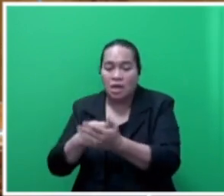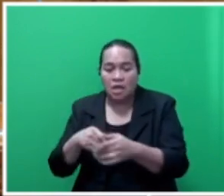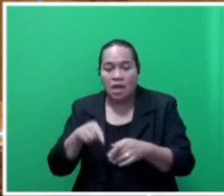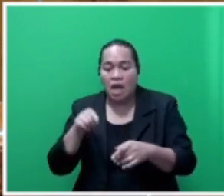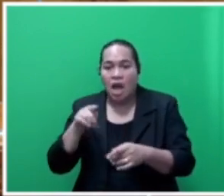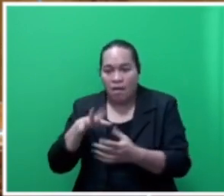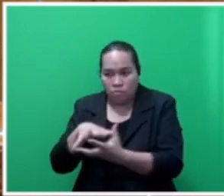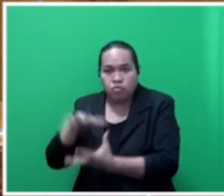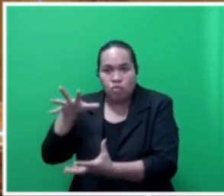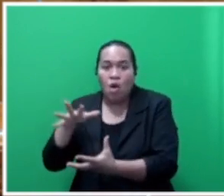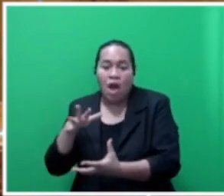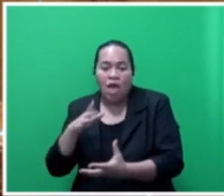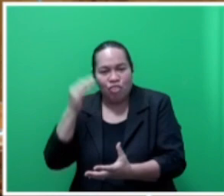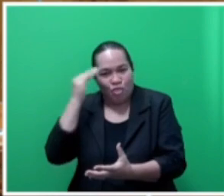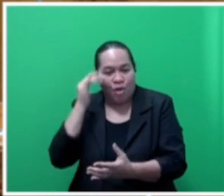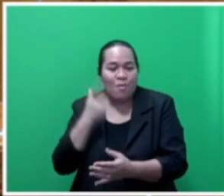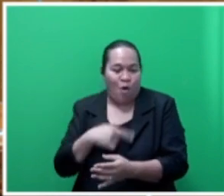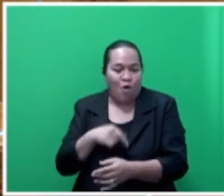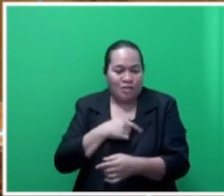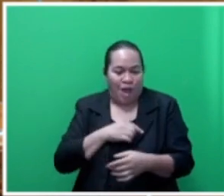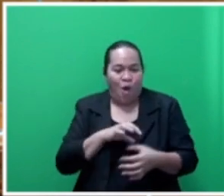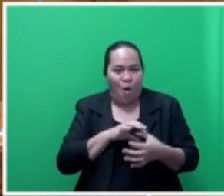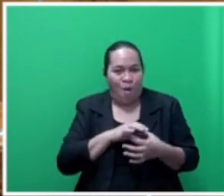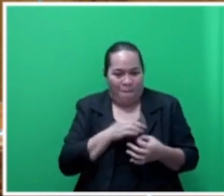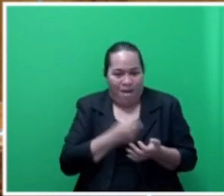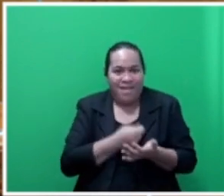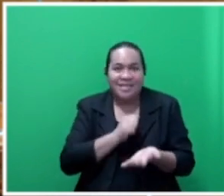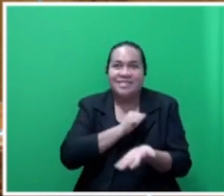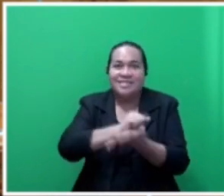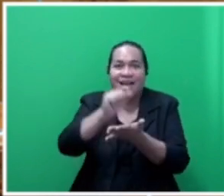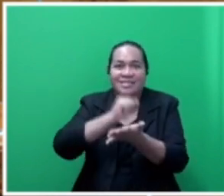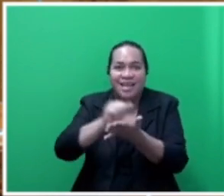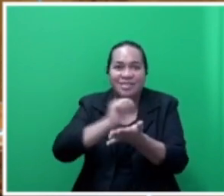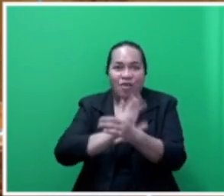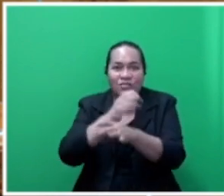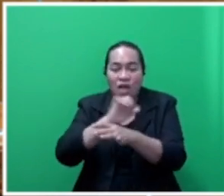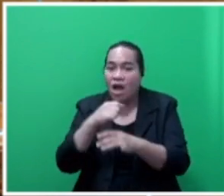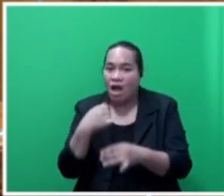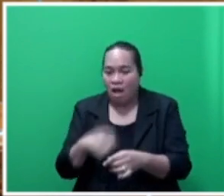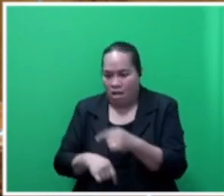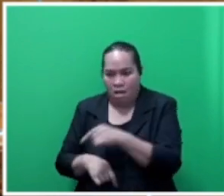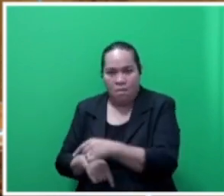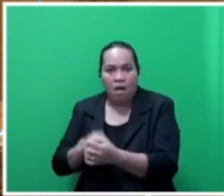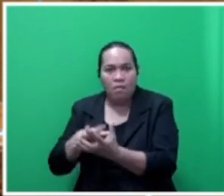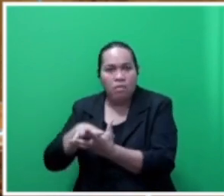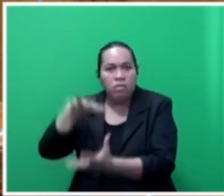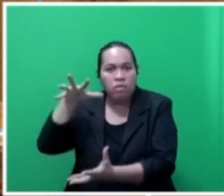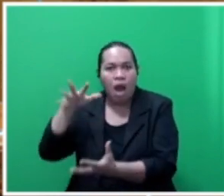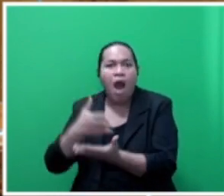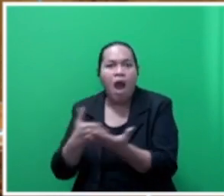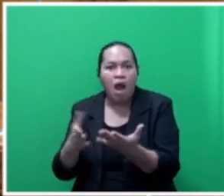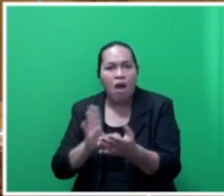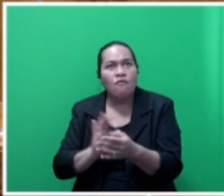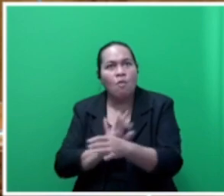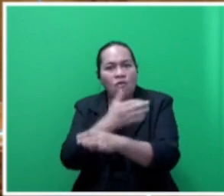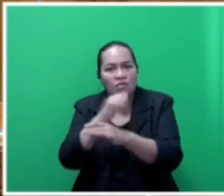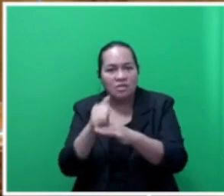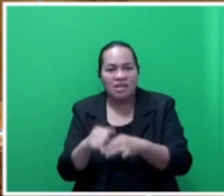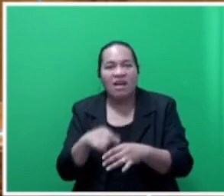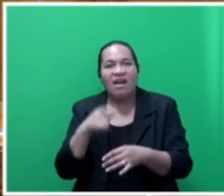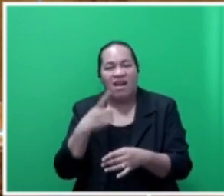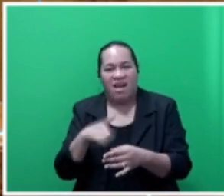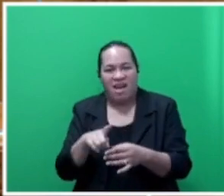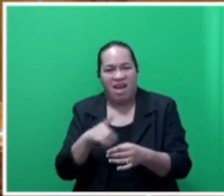services. But in our case, foreign reserve is generated through grants, especially budget support and